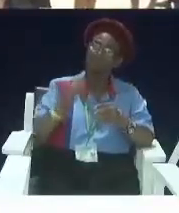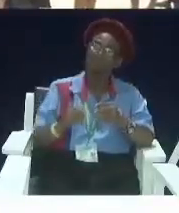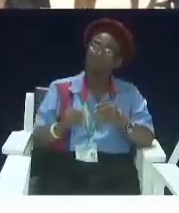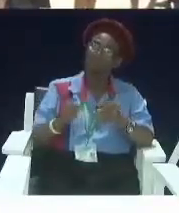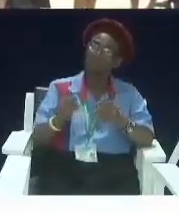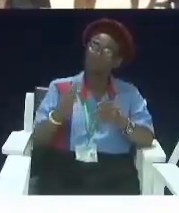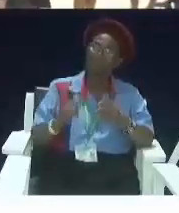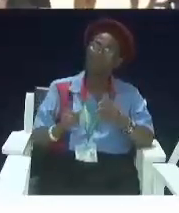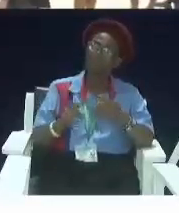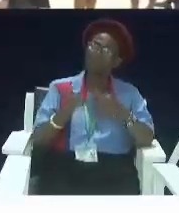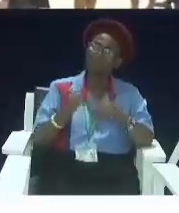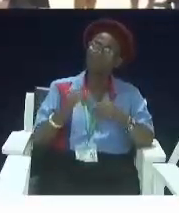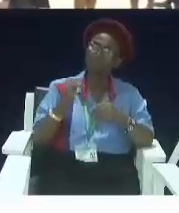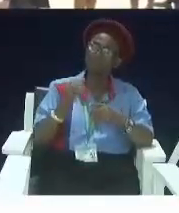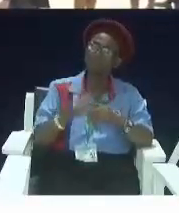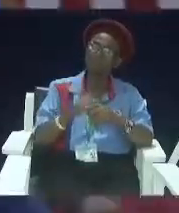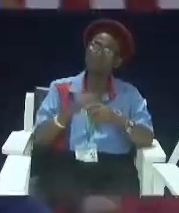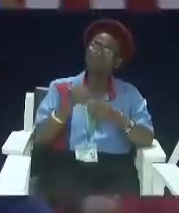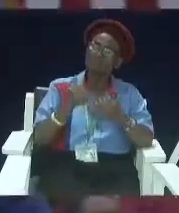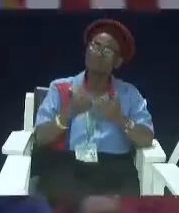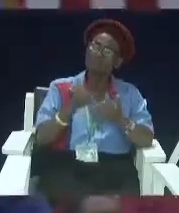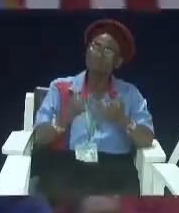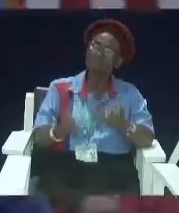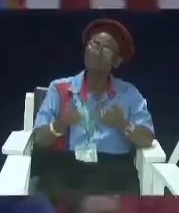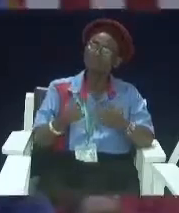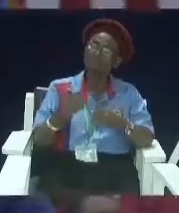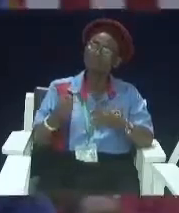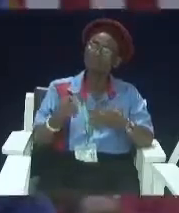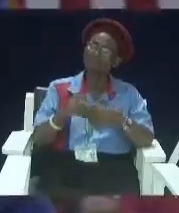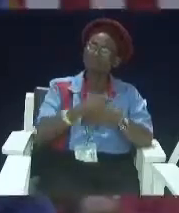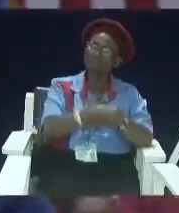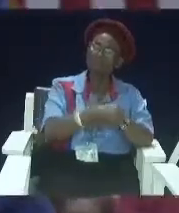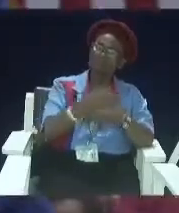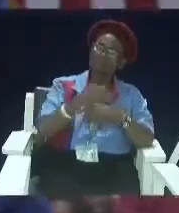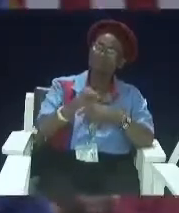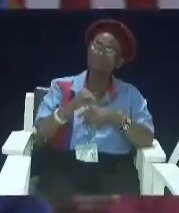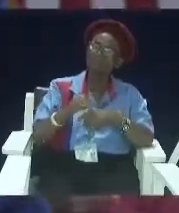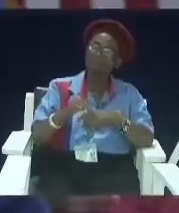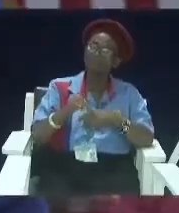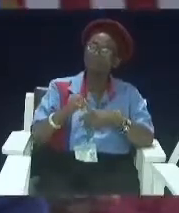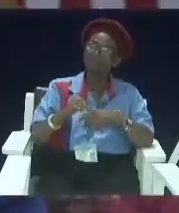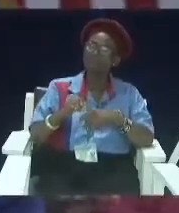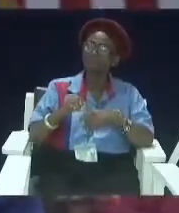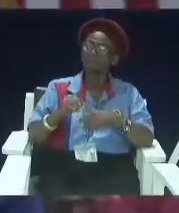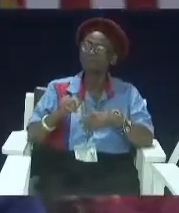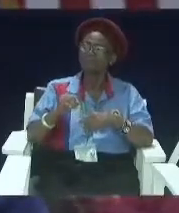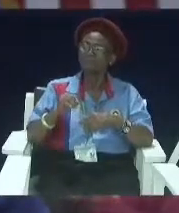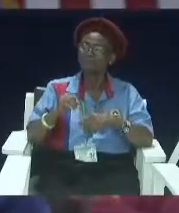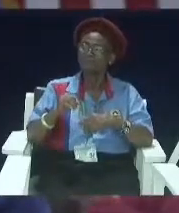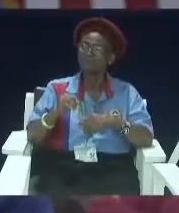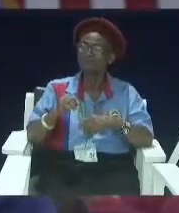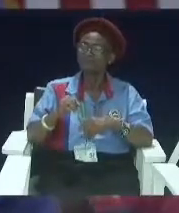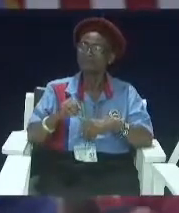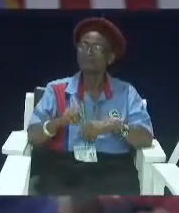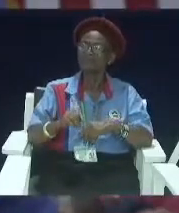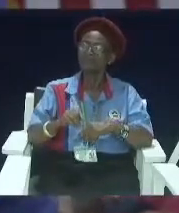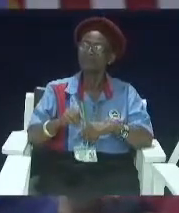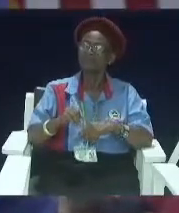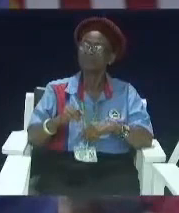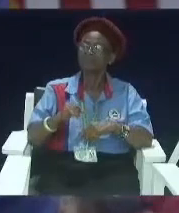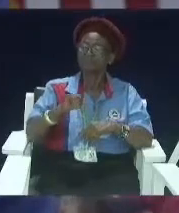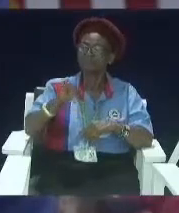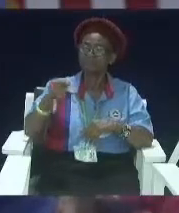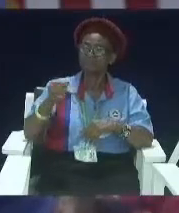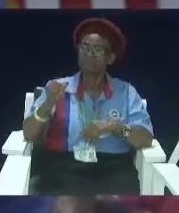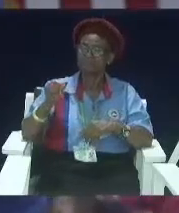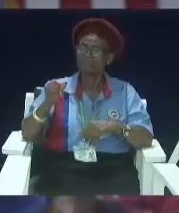now. This is your day of salvation, your day of deliverance.